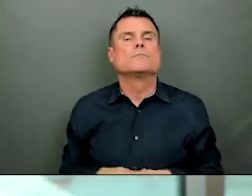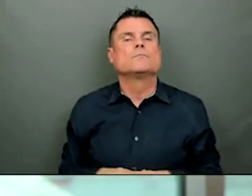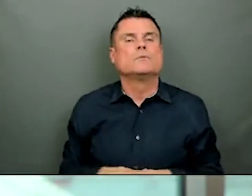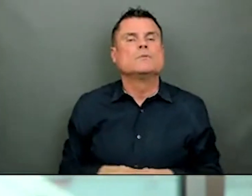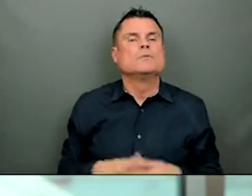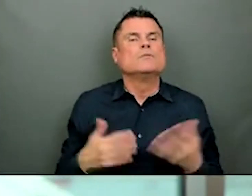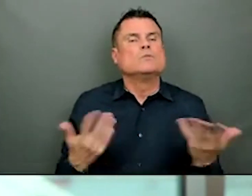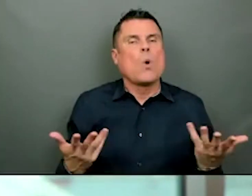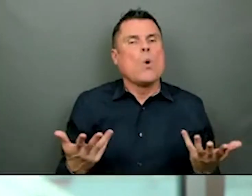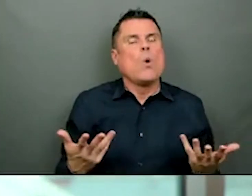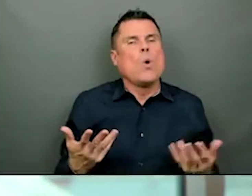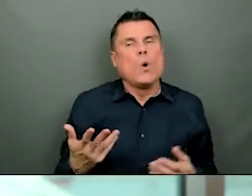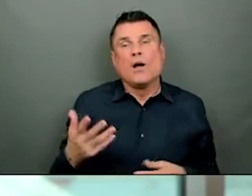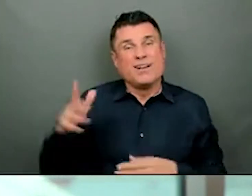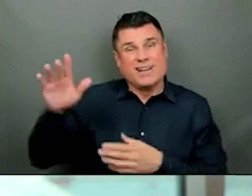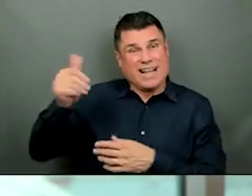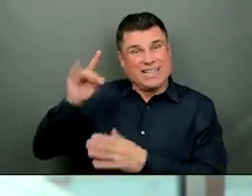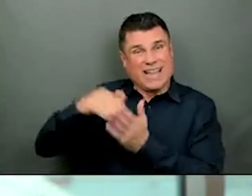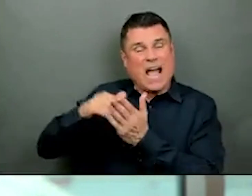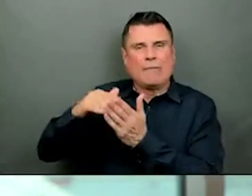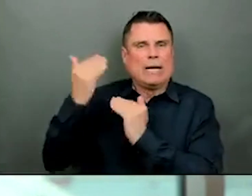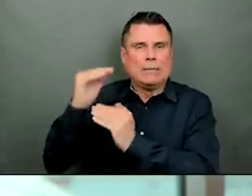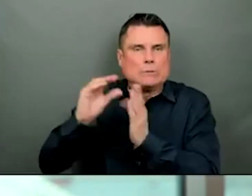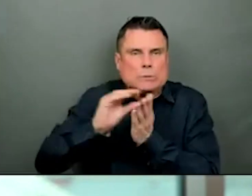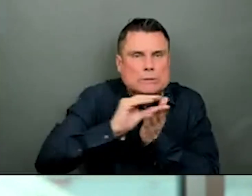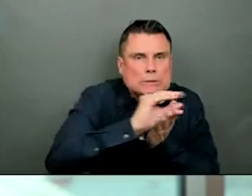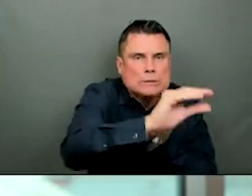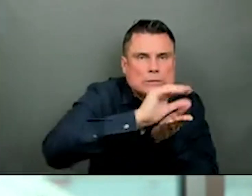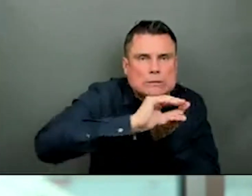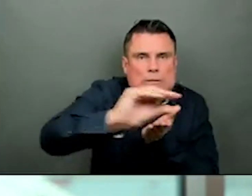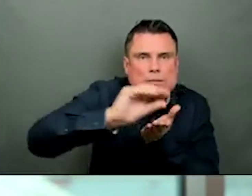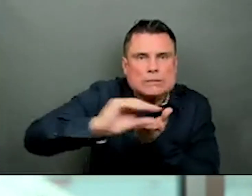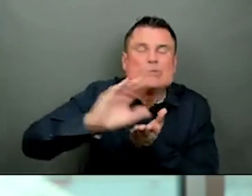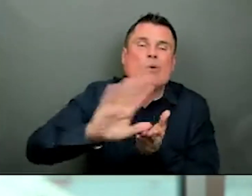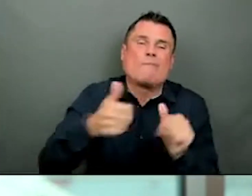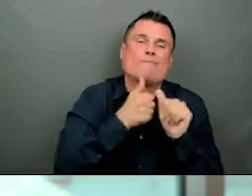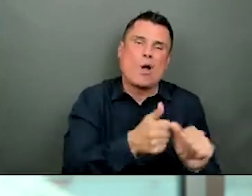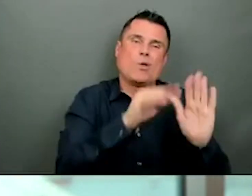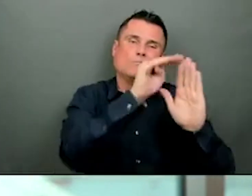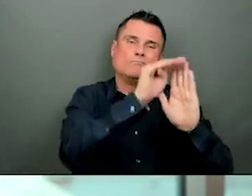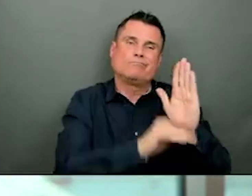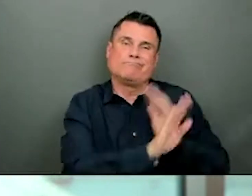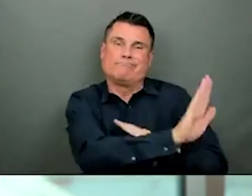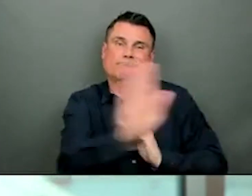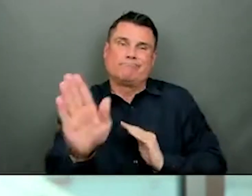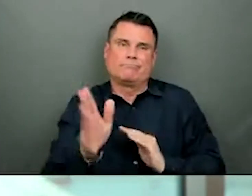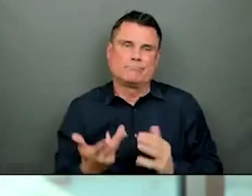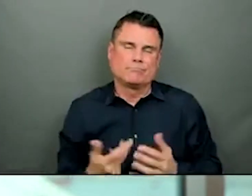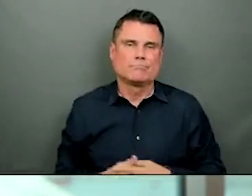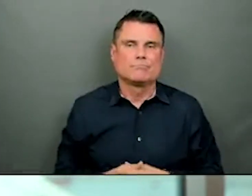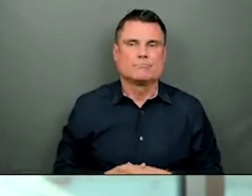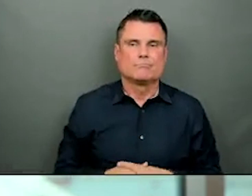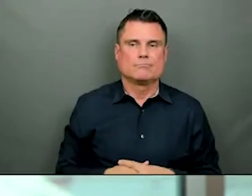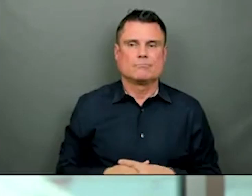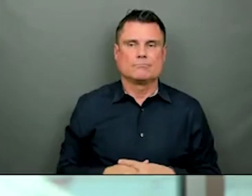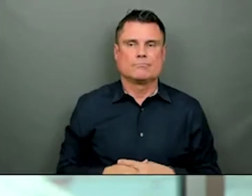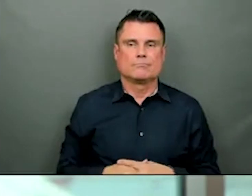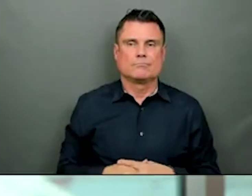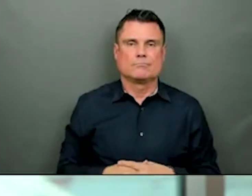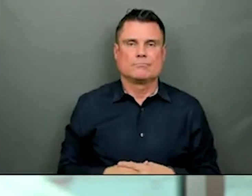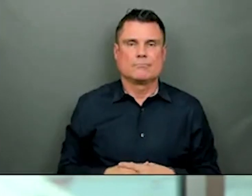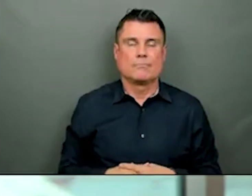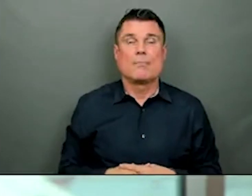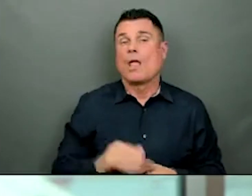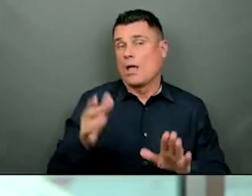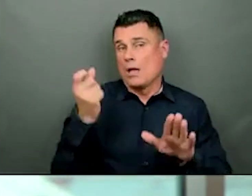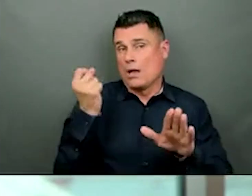don't have domestic capacity. Really, the countries that are well ahead of us in the percentage of immunization have the domestic capacity to produce